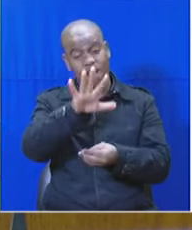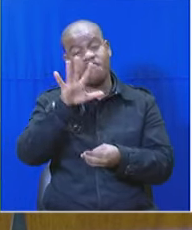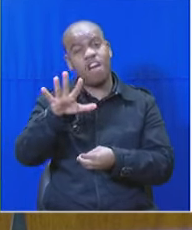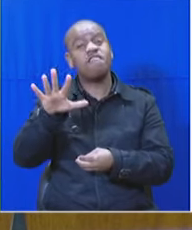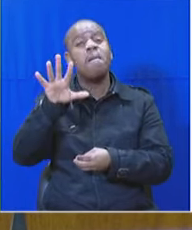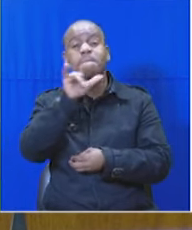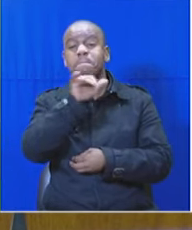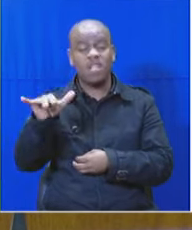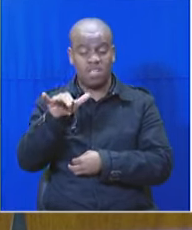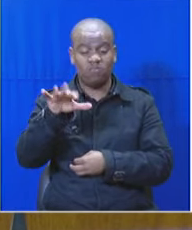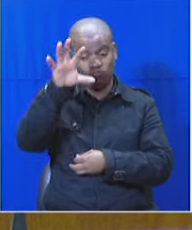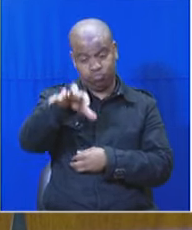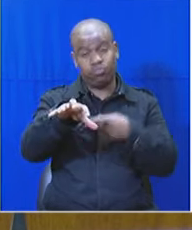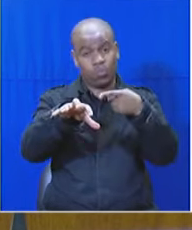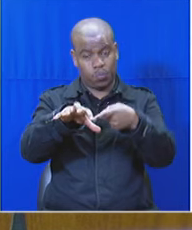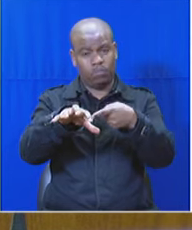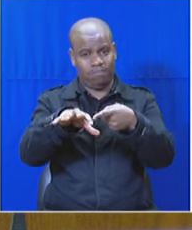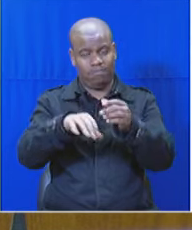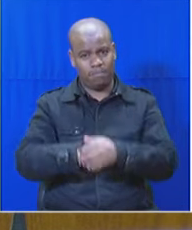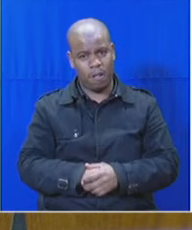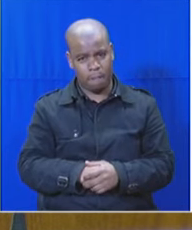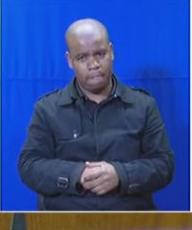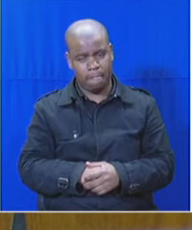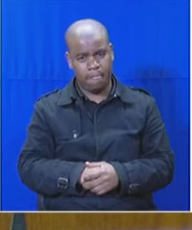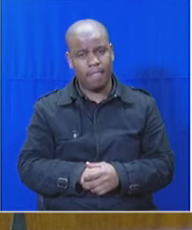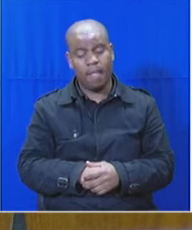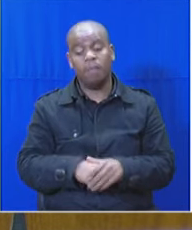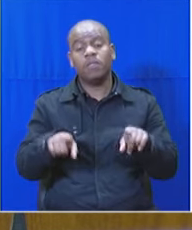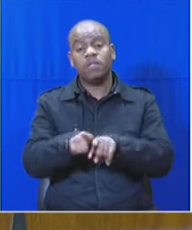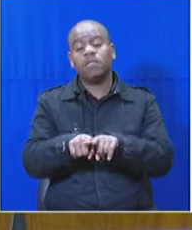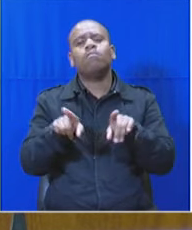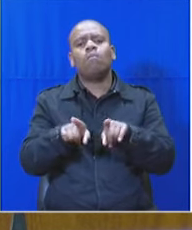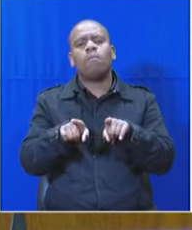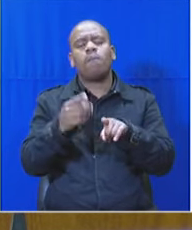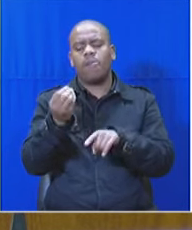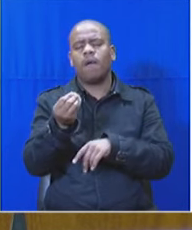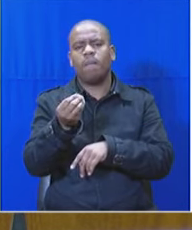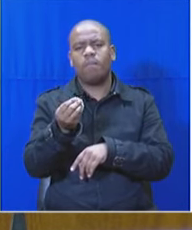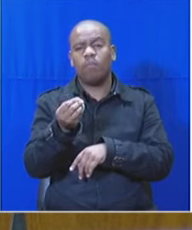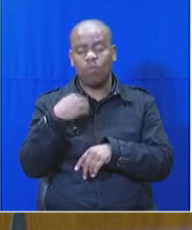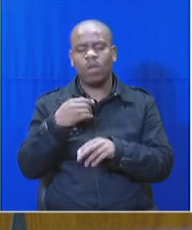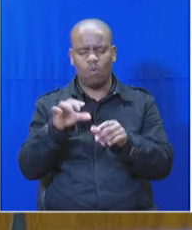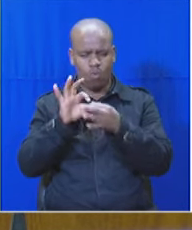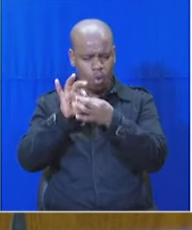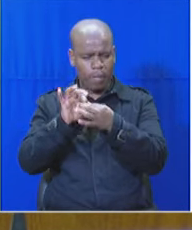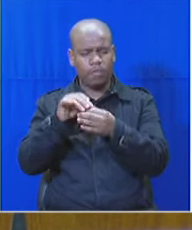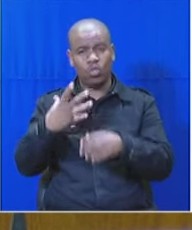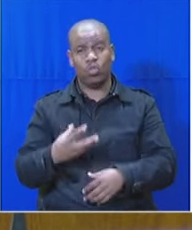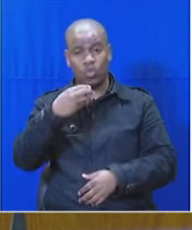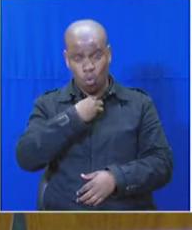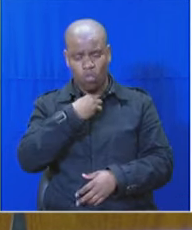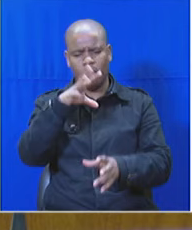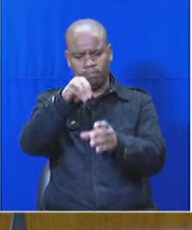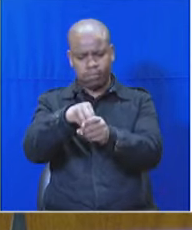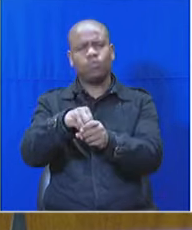million. This facility and other like it underscored our commitment to place youth at the center